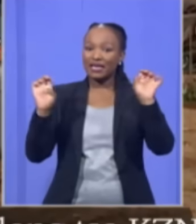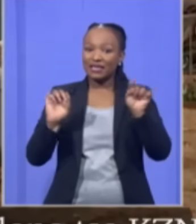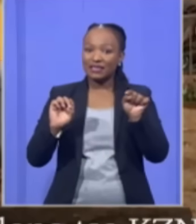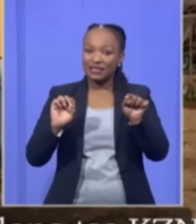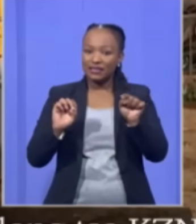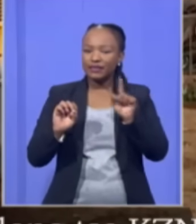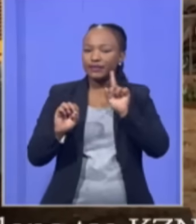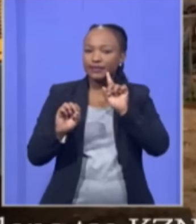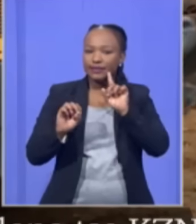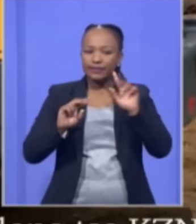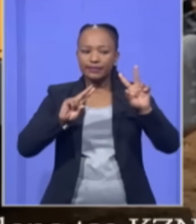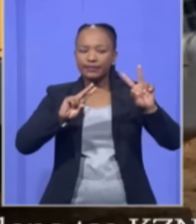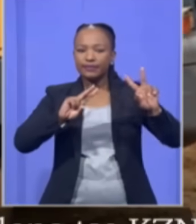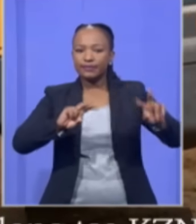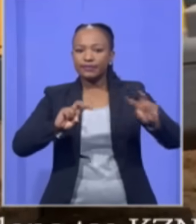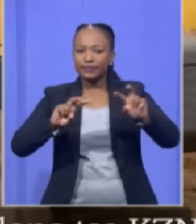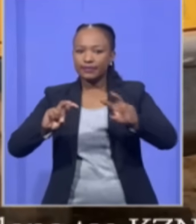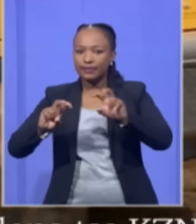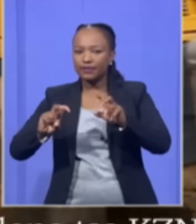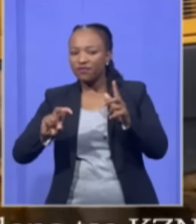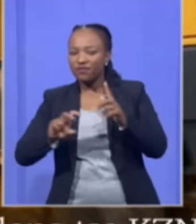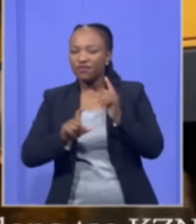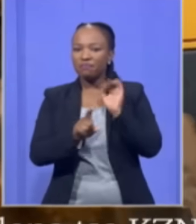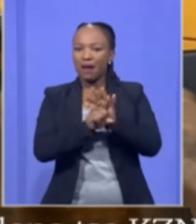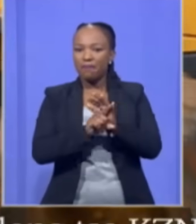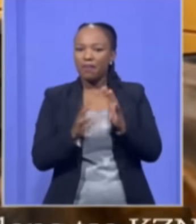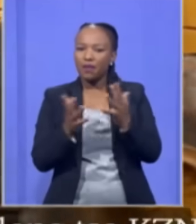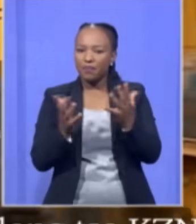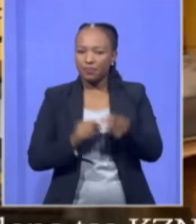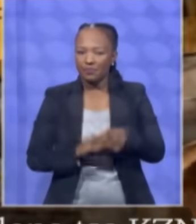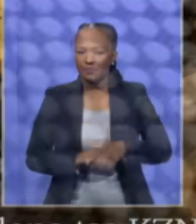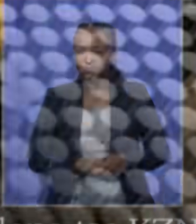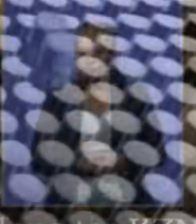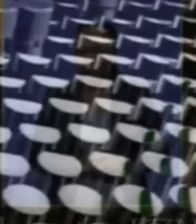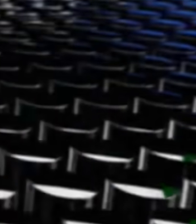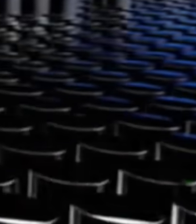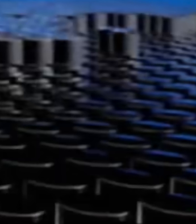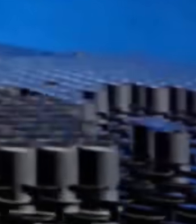ba tshenyo e bakilweng ke dipula tsena tse matla.